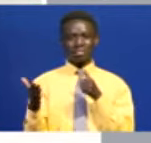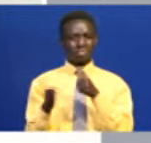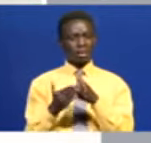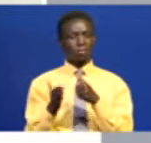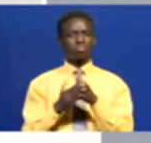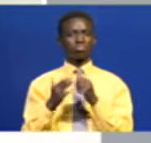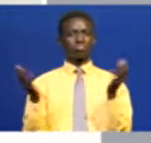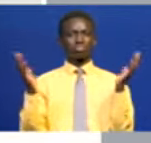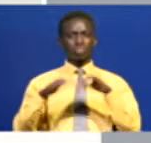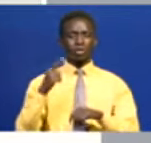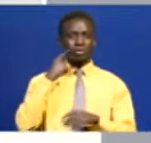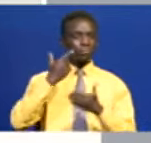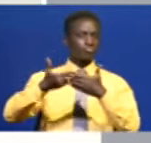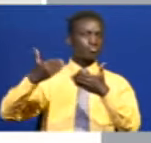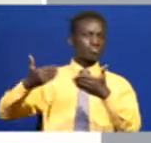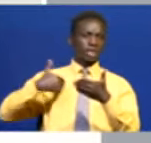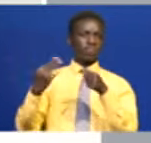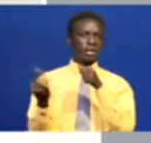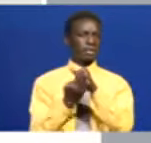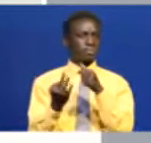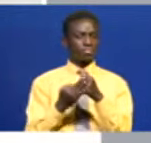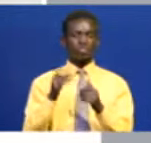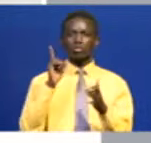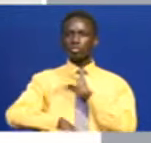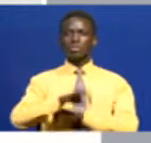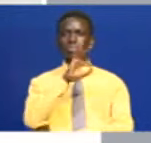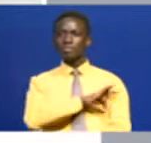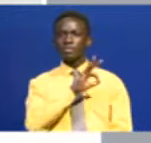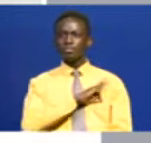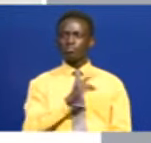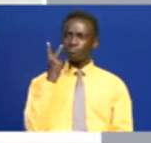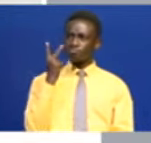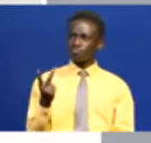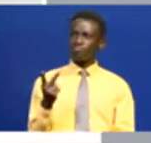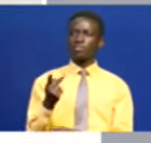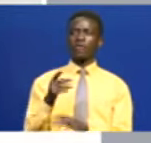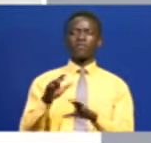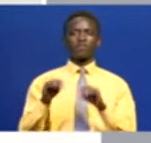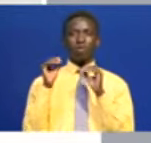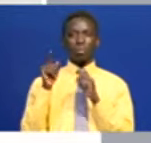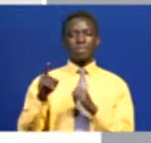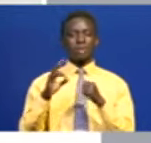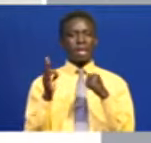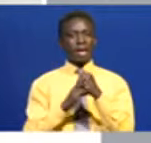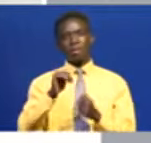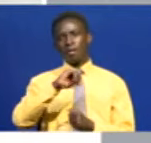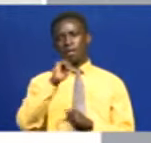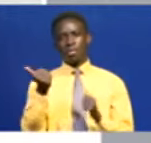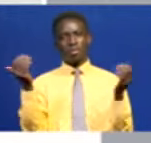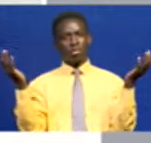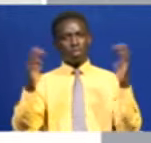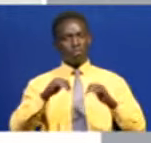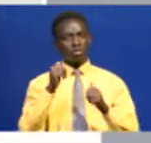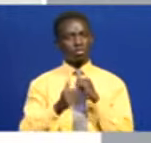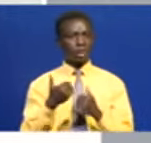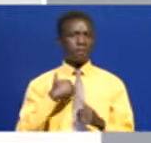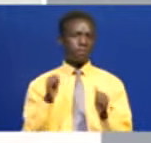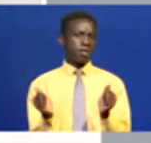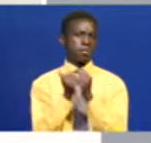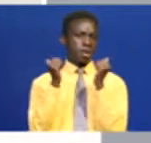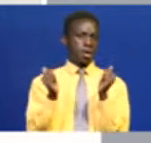others. What are some of the benefits that have been seen coming out of those eight other conferences that have been